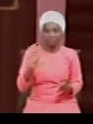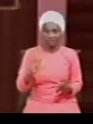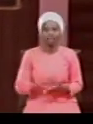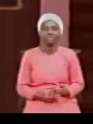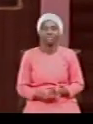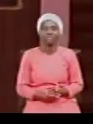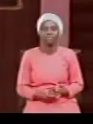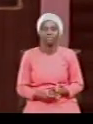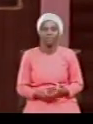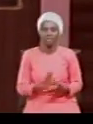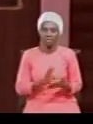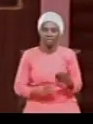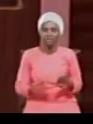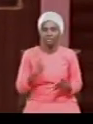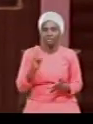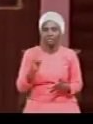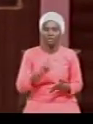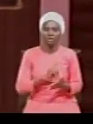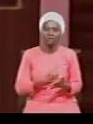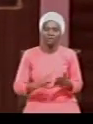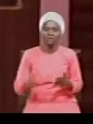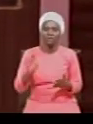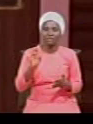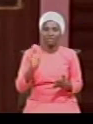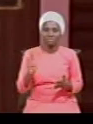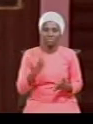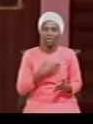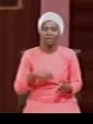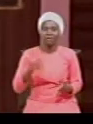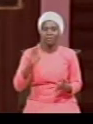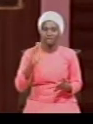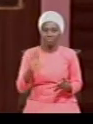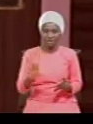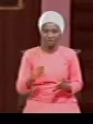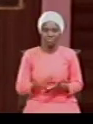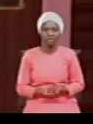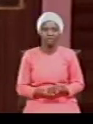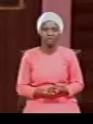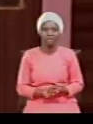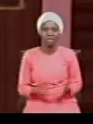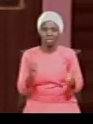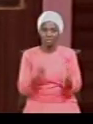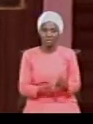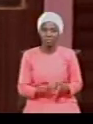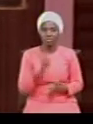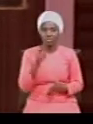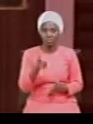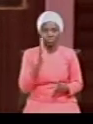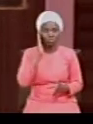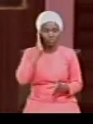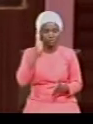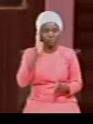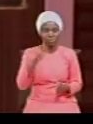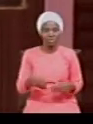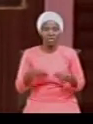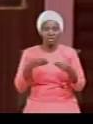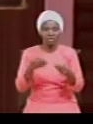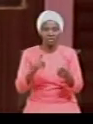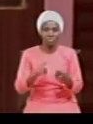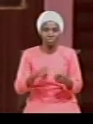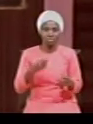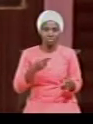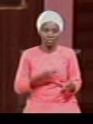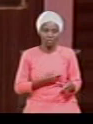Luke chapter 1, verses 74 and 75. That he will grant unto